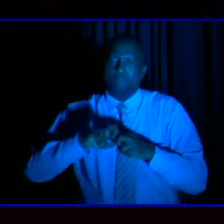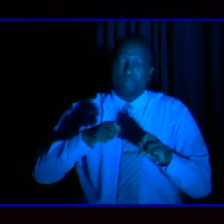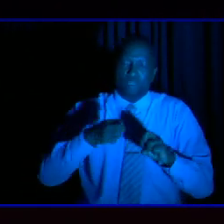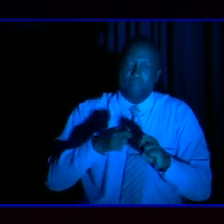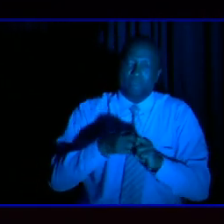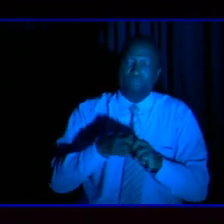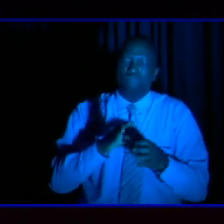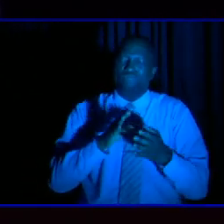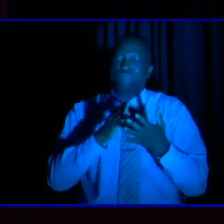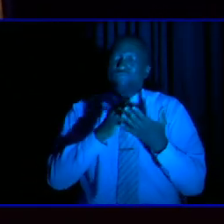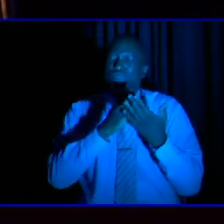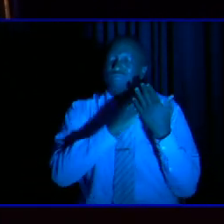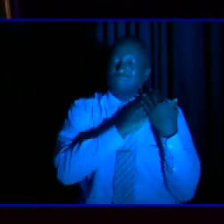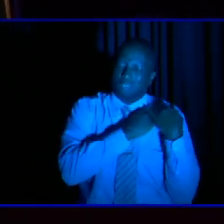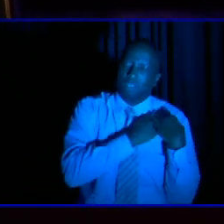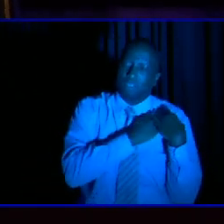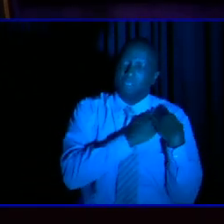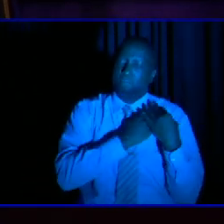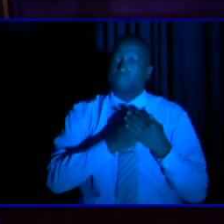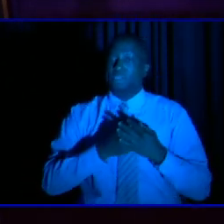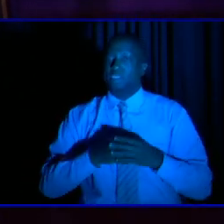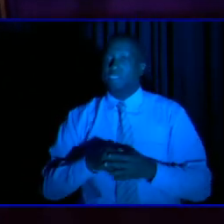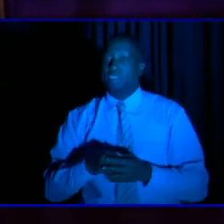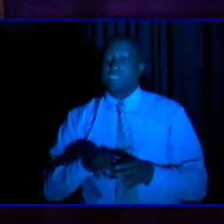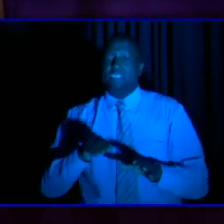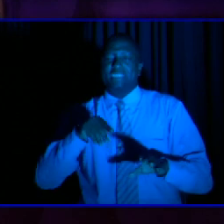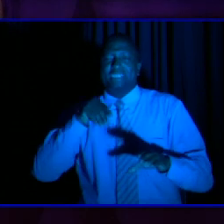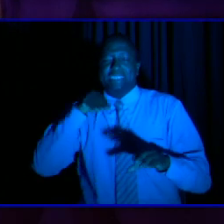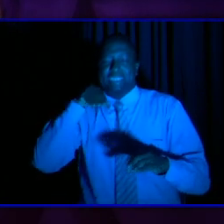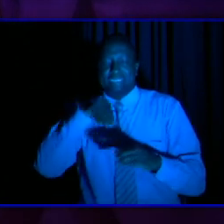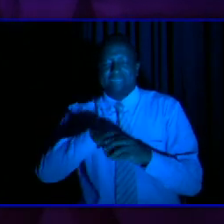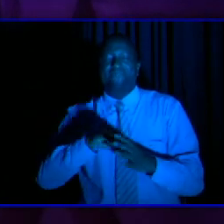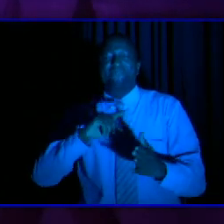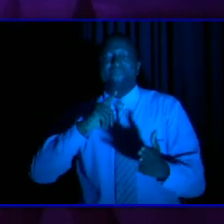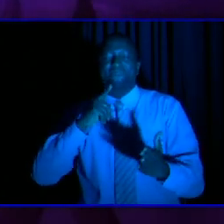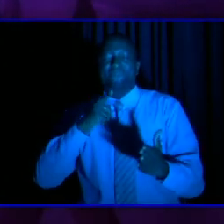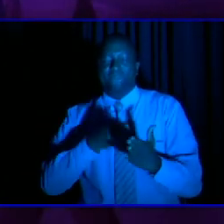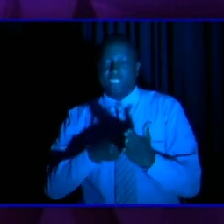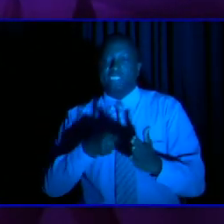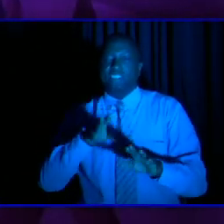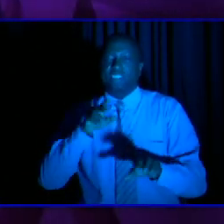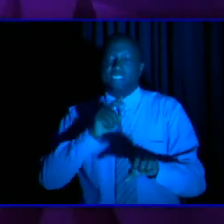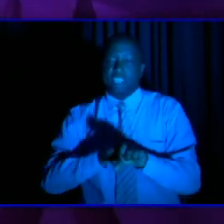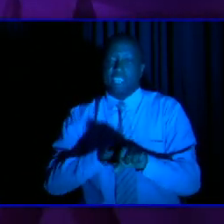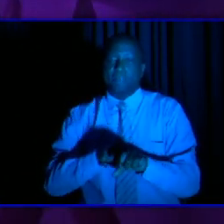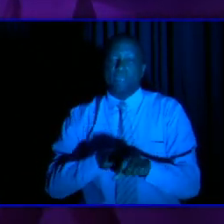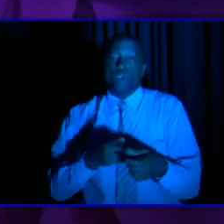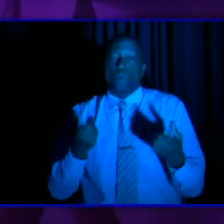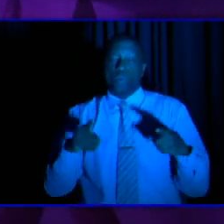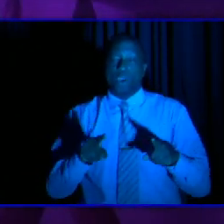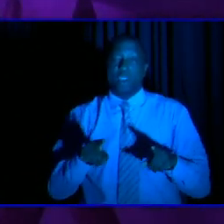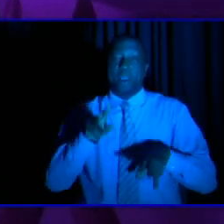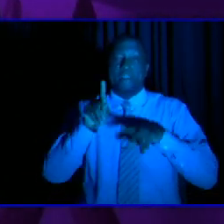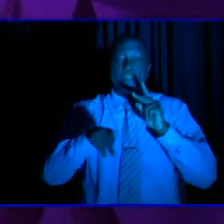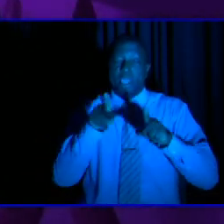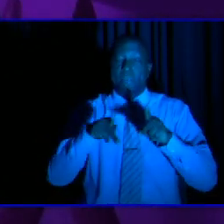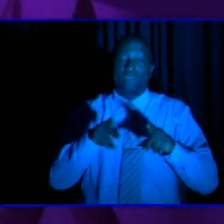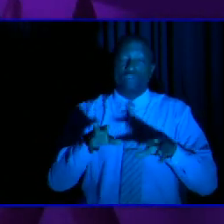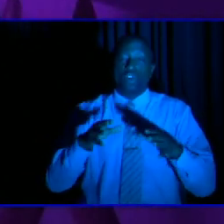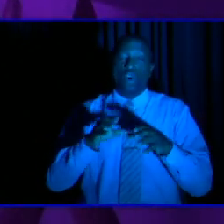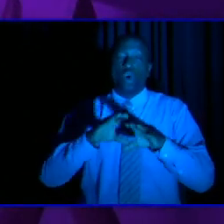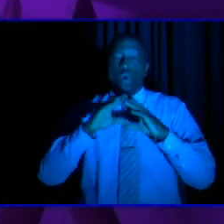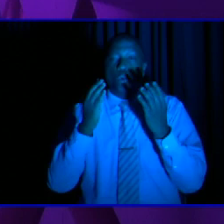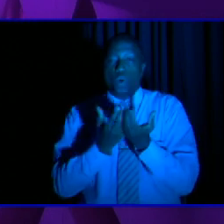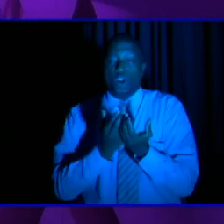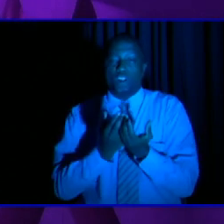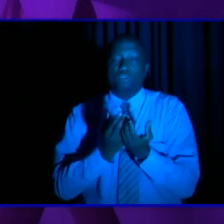are upon us, in this time, Almighty Father, when the world is wandering after the beast,